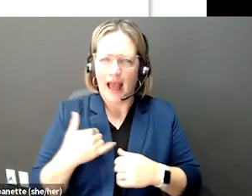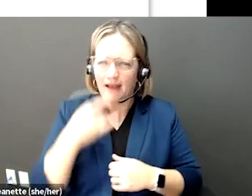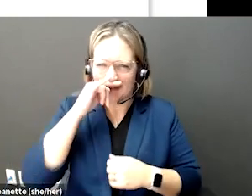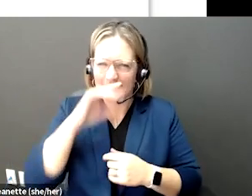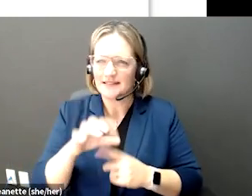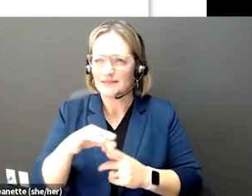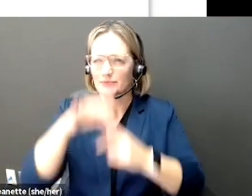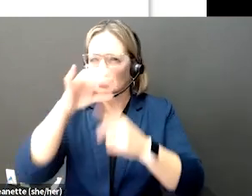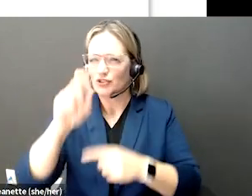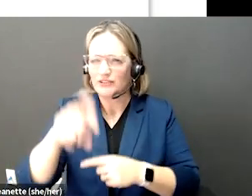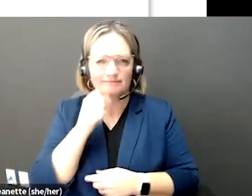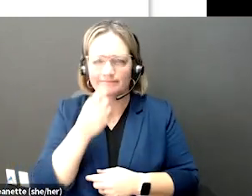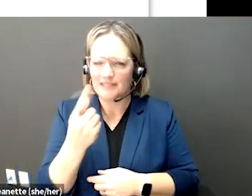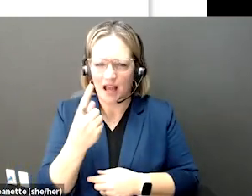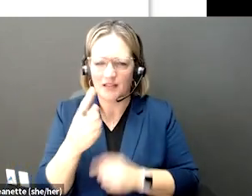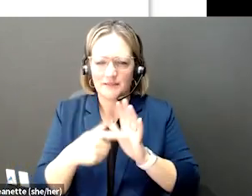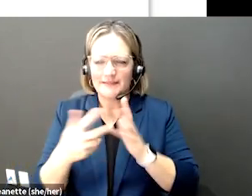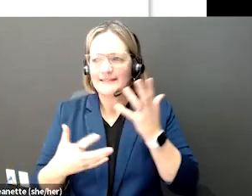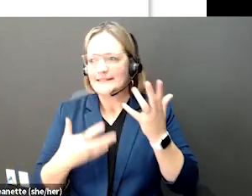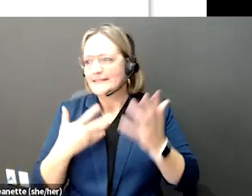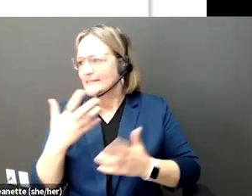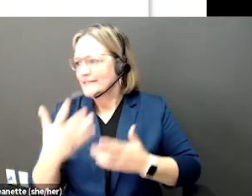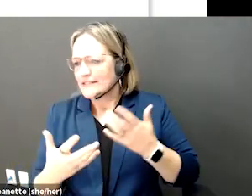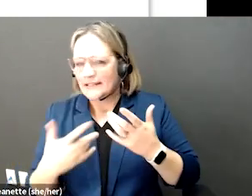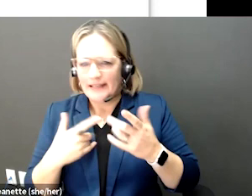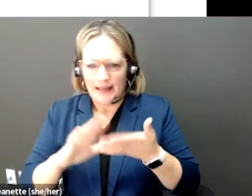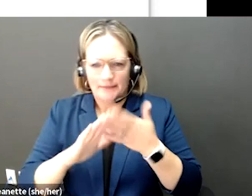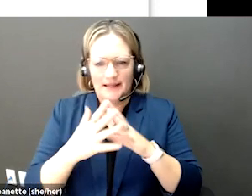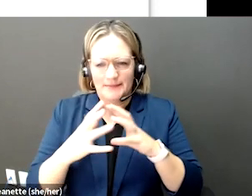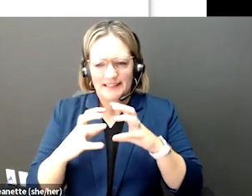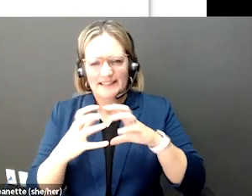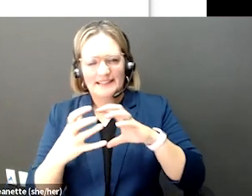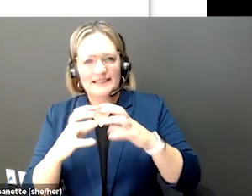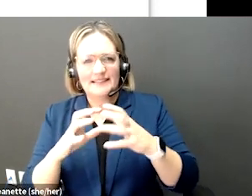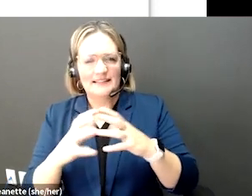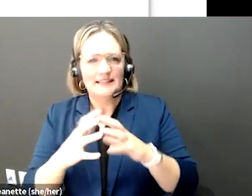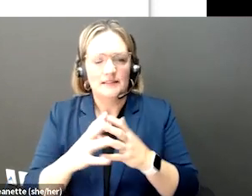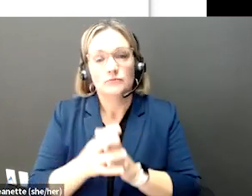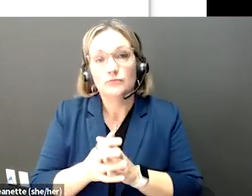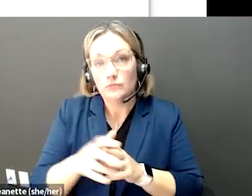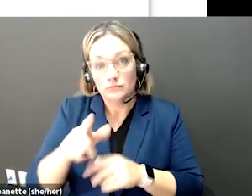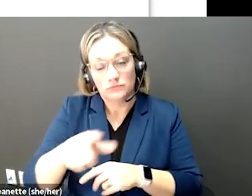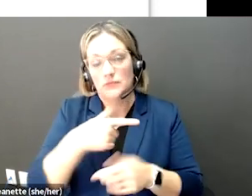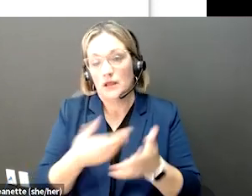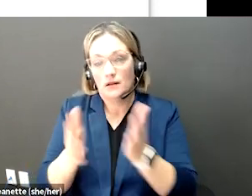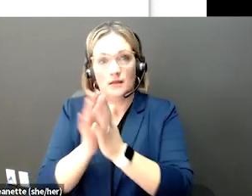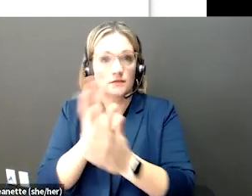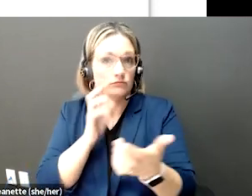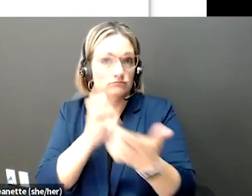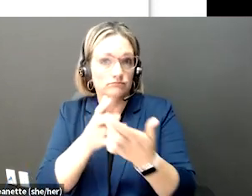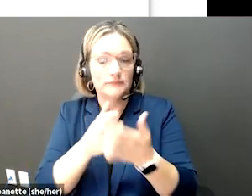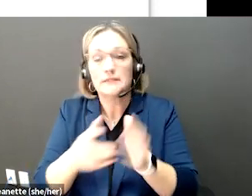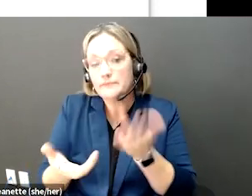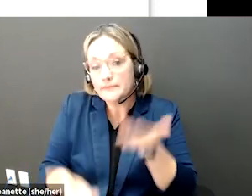the workplace. Getting an accommodation to start your workday half an hour late so you can ensure that your child, who requires